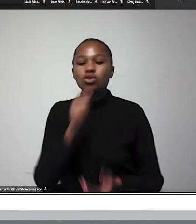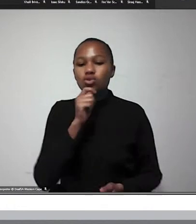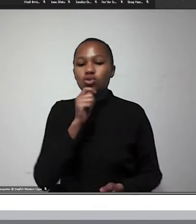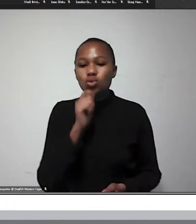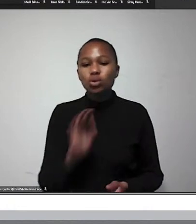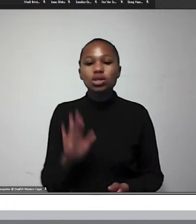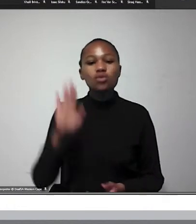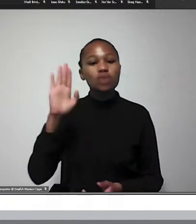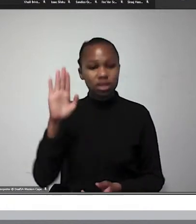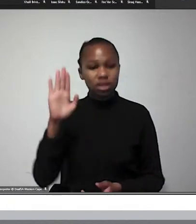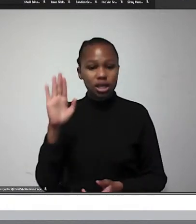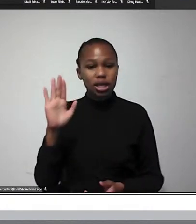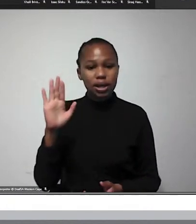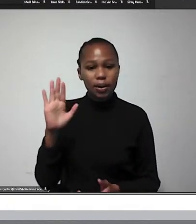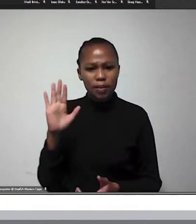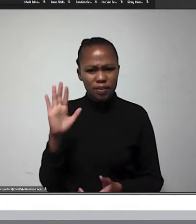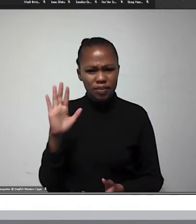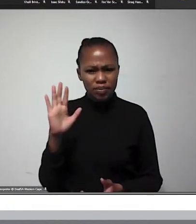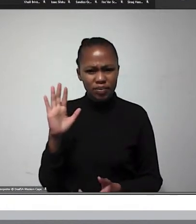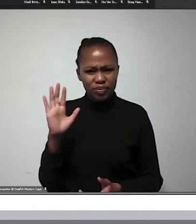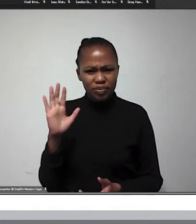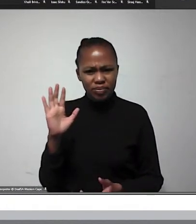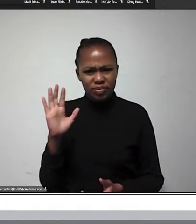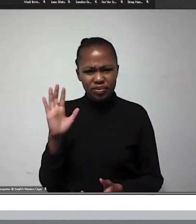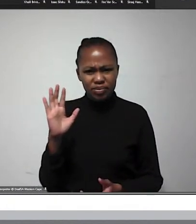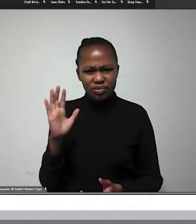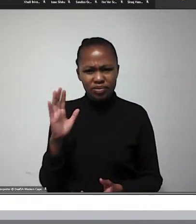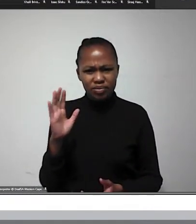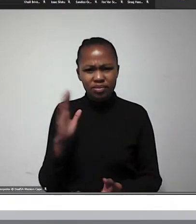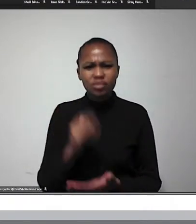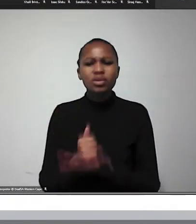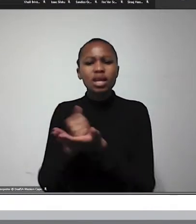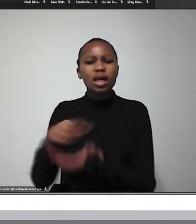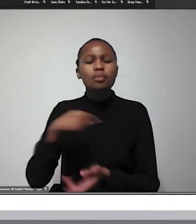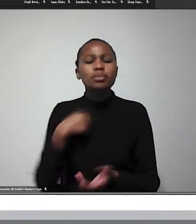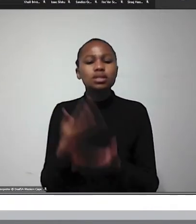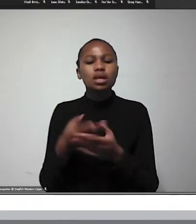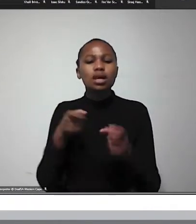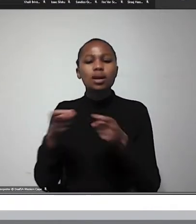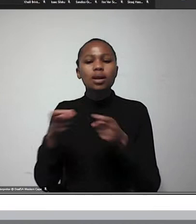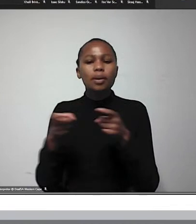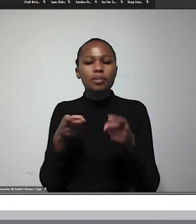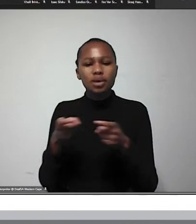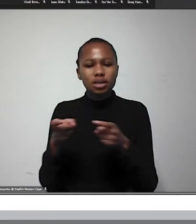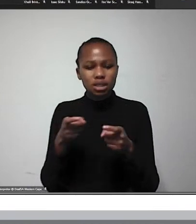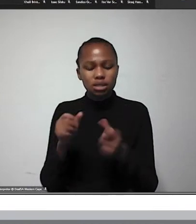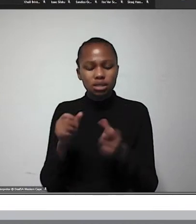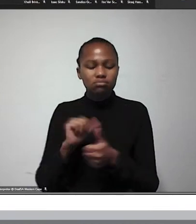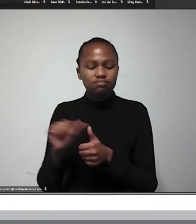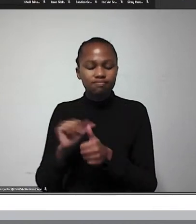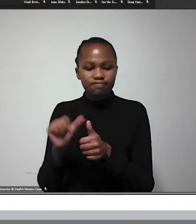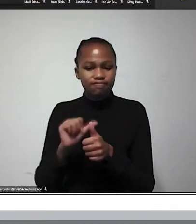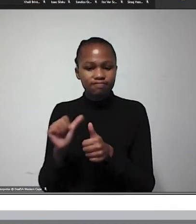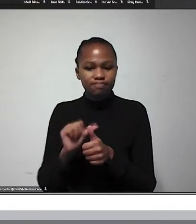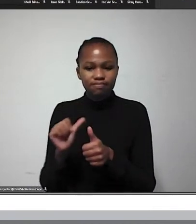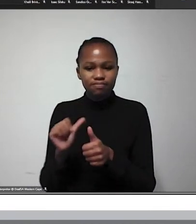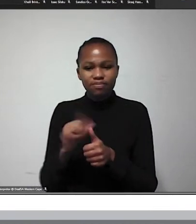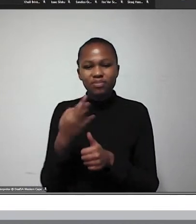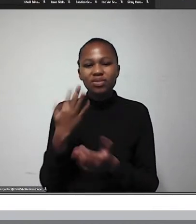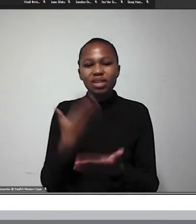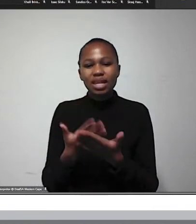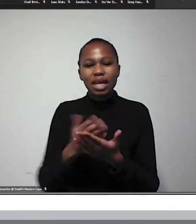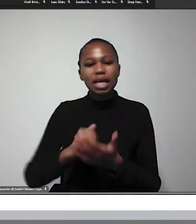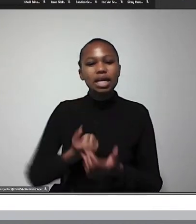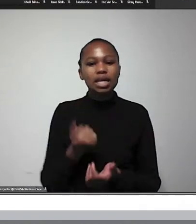well, preferably not the chat box, just because it helps us to manage the call a little bit better. And if you can keep the